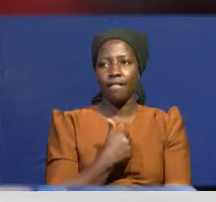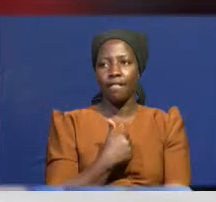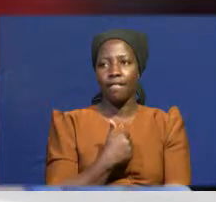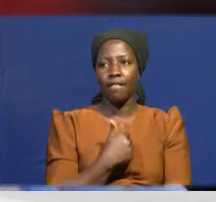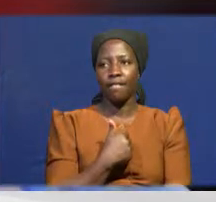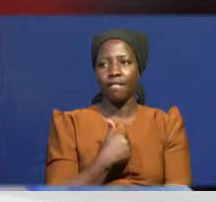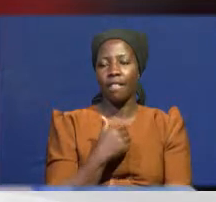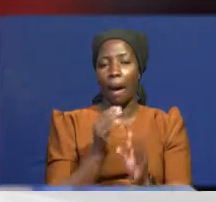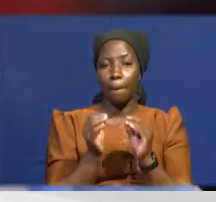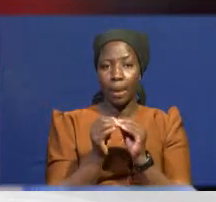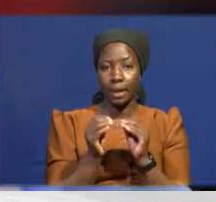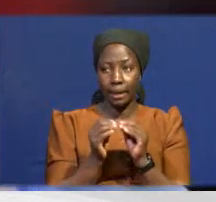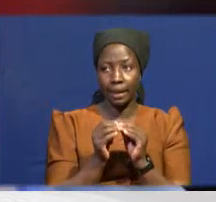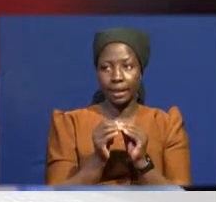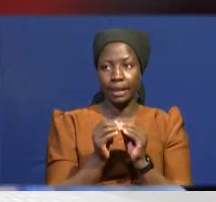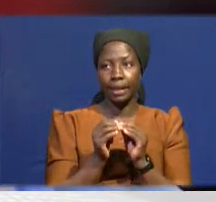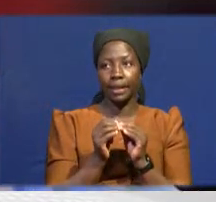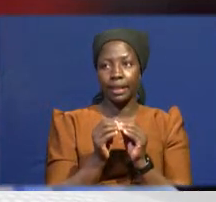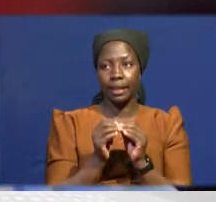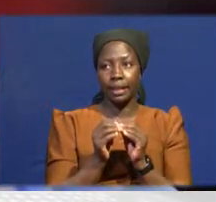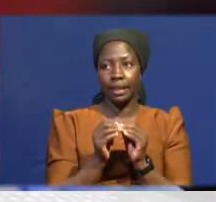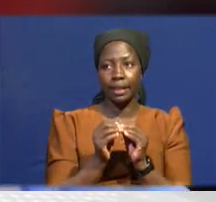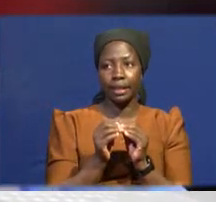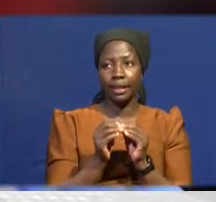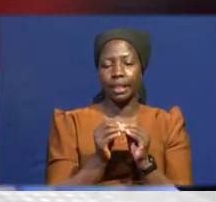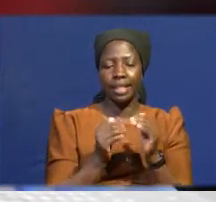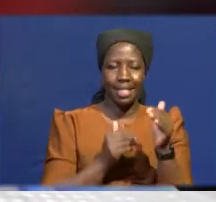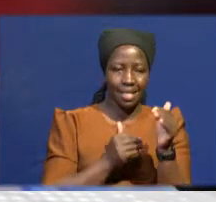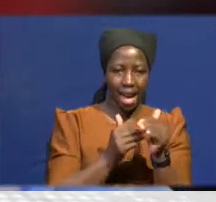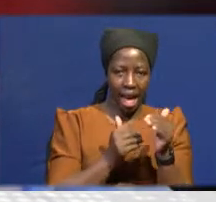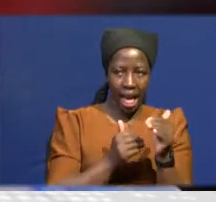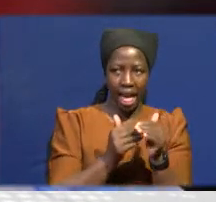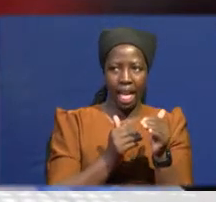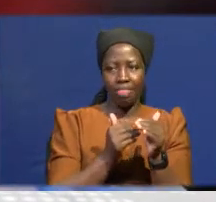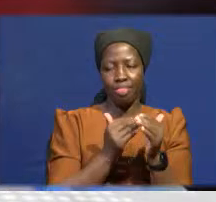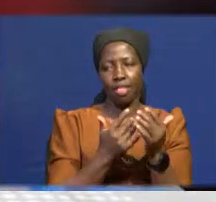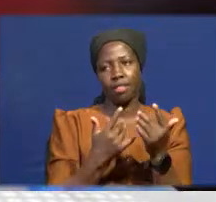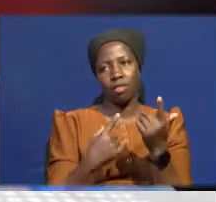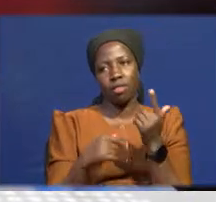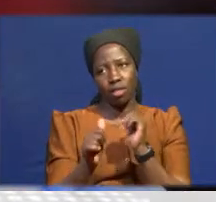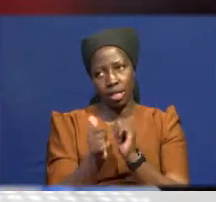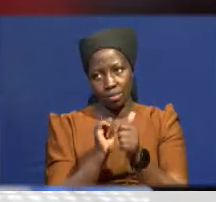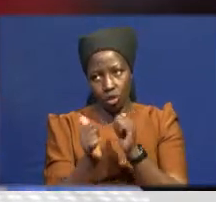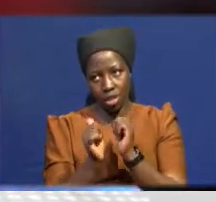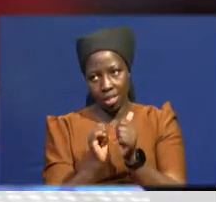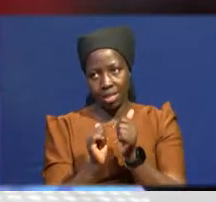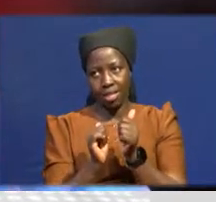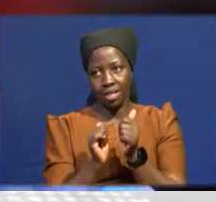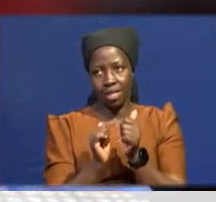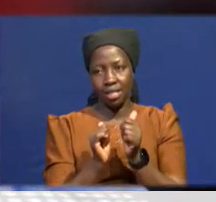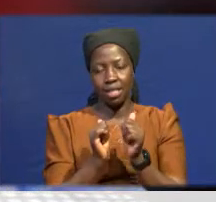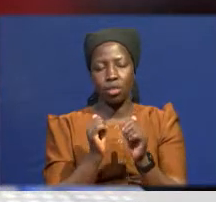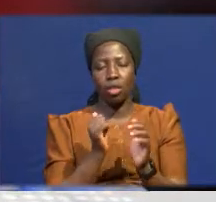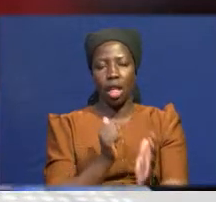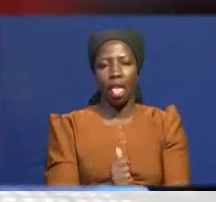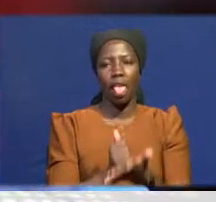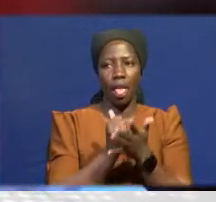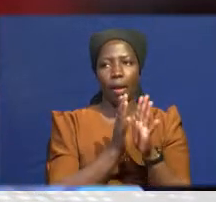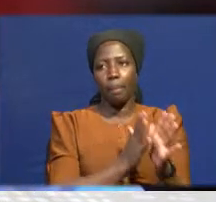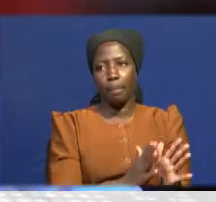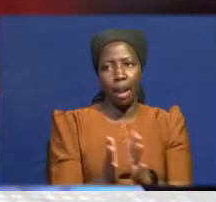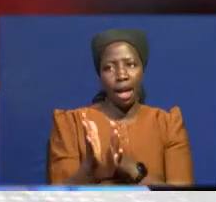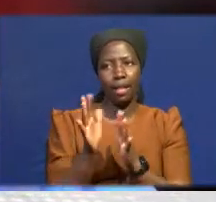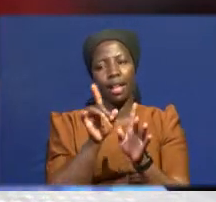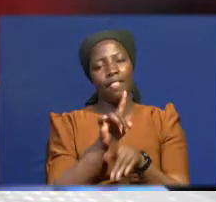press conference just close to the event to start to putting together the plans to the